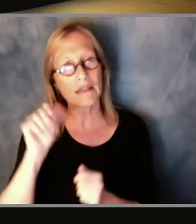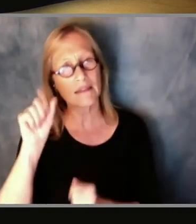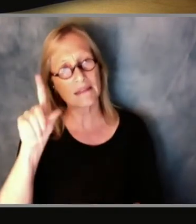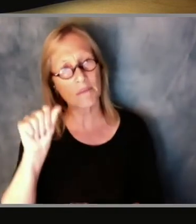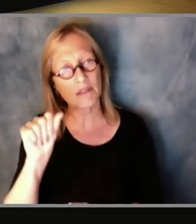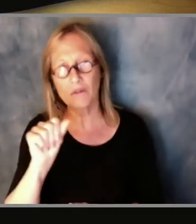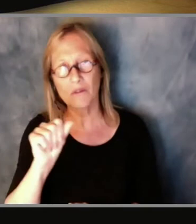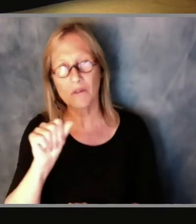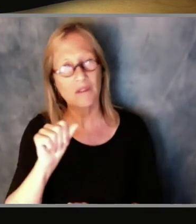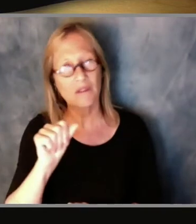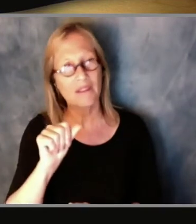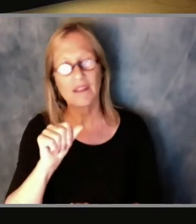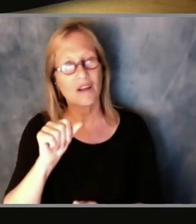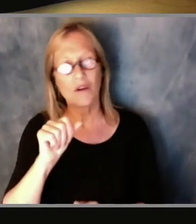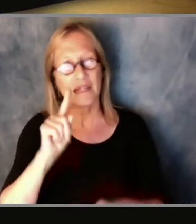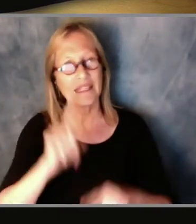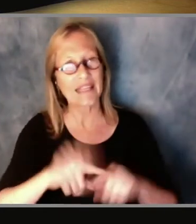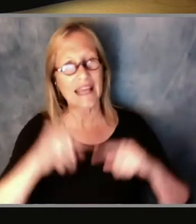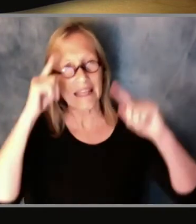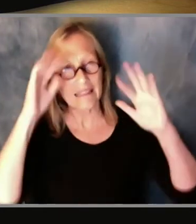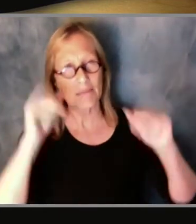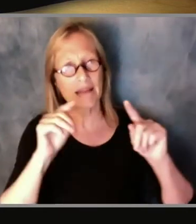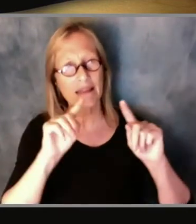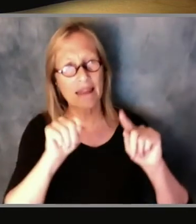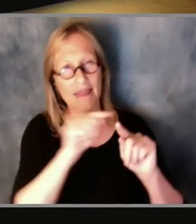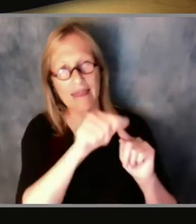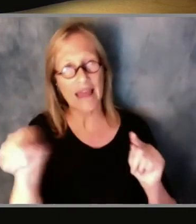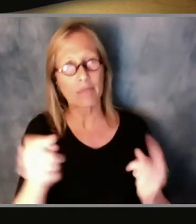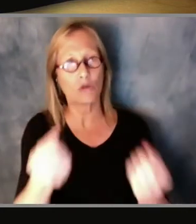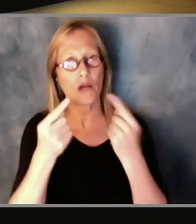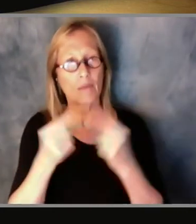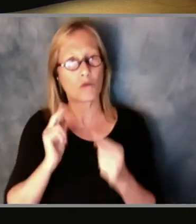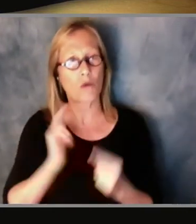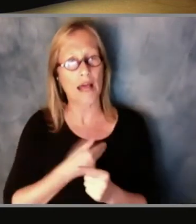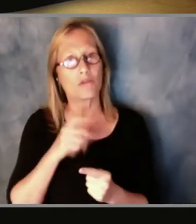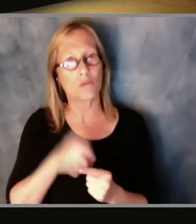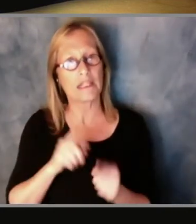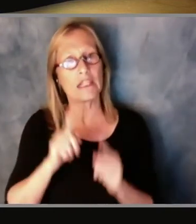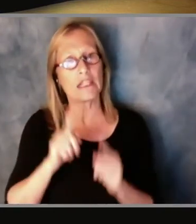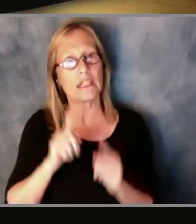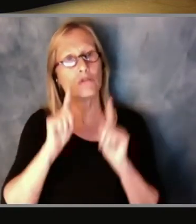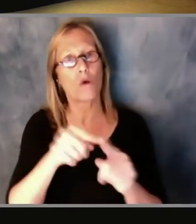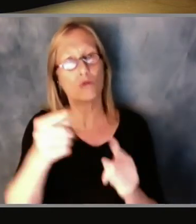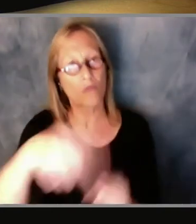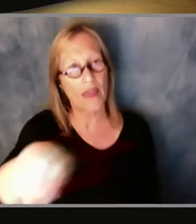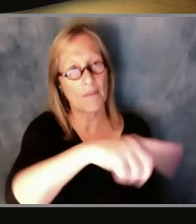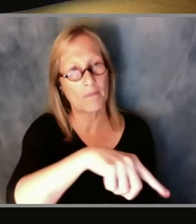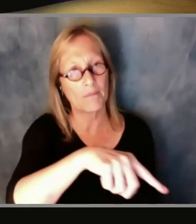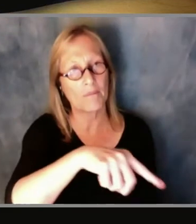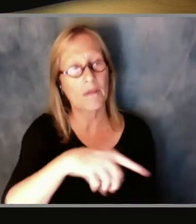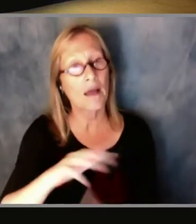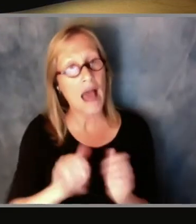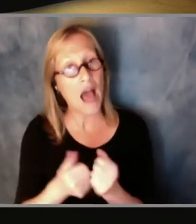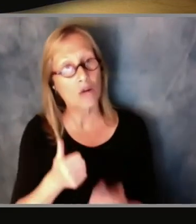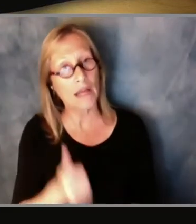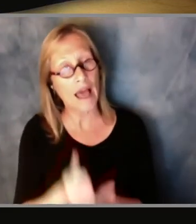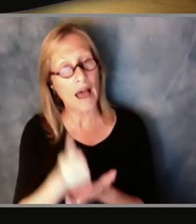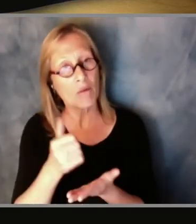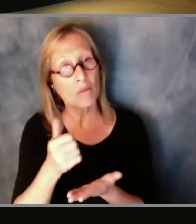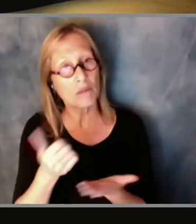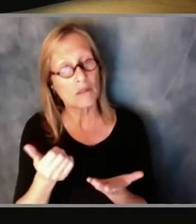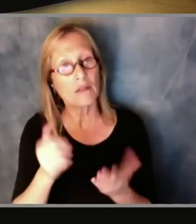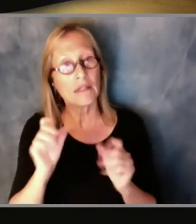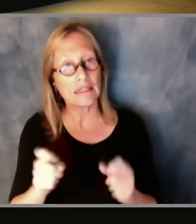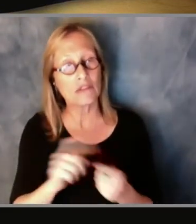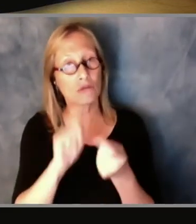to come to us. And I think a way to possibly help with that is to maybe modify work hours